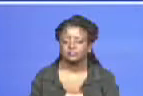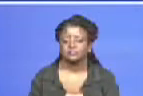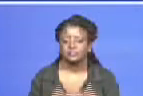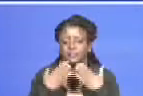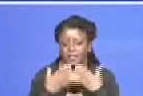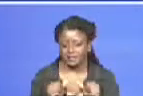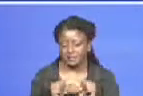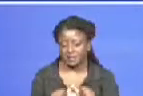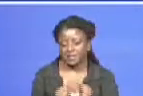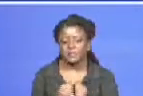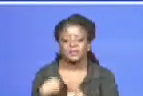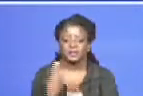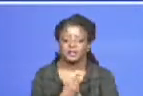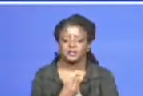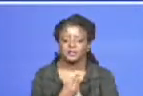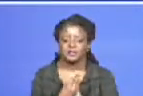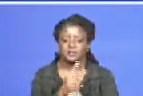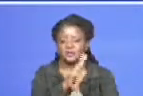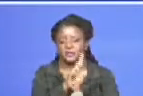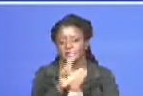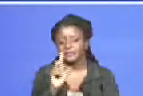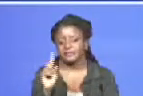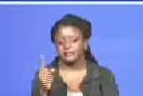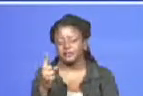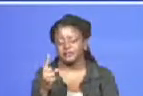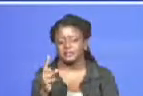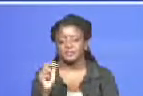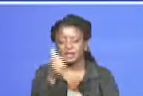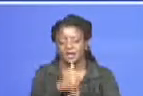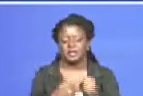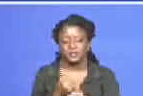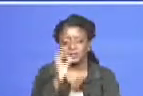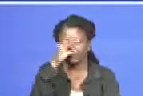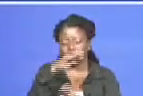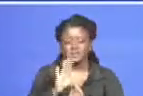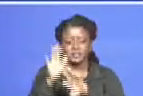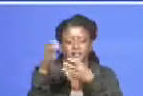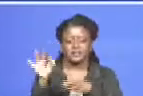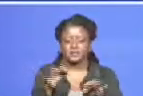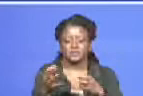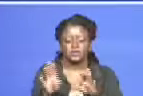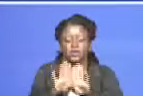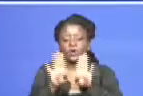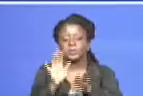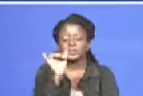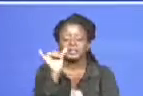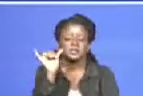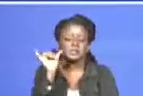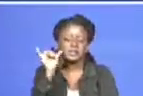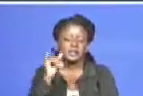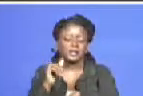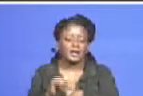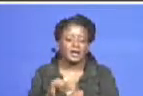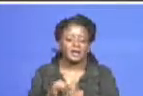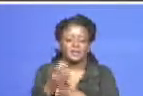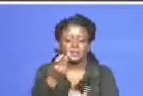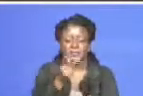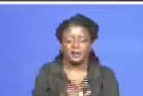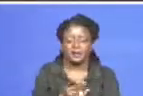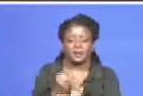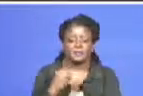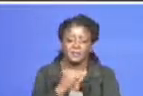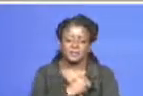Thanks so much for staying with us. The 31st annual Fox Hill Festival officially opened yesterday at the Fox Hill Park, where members of the planning